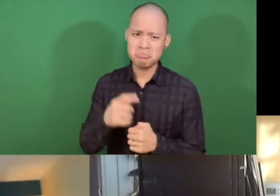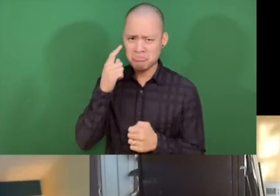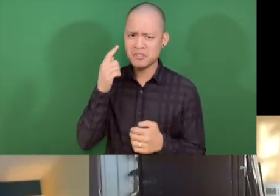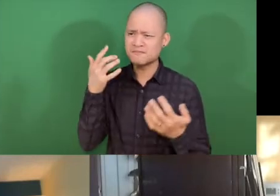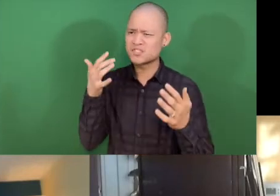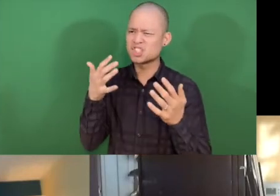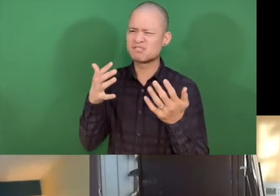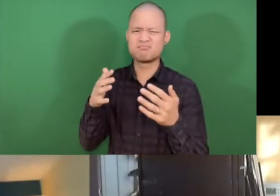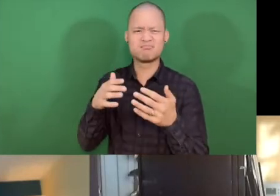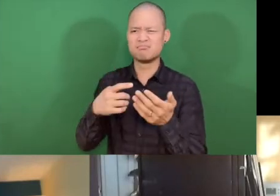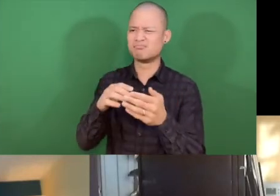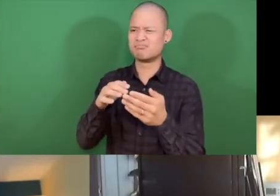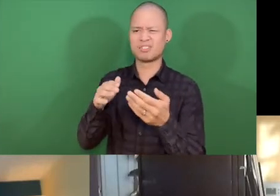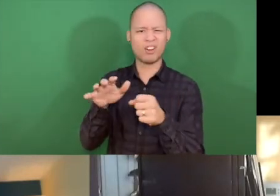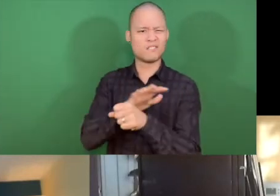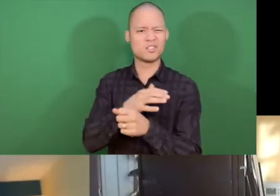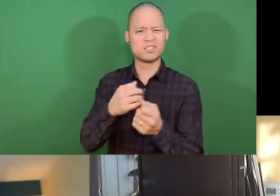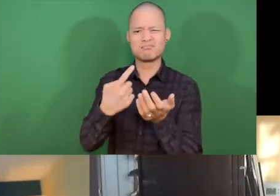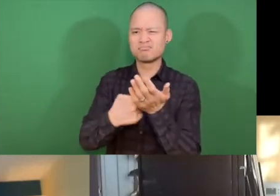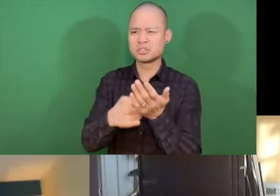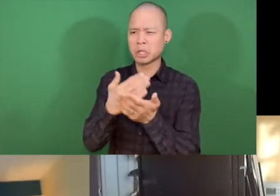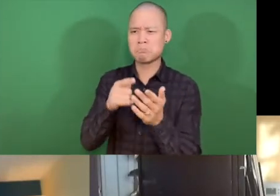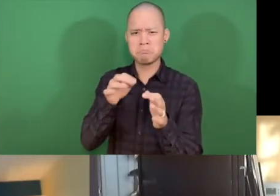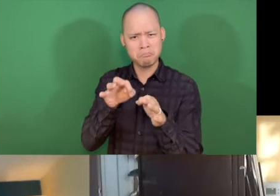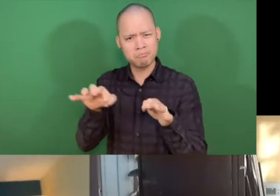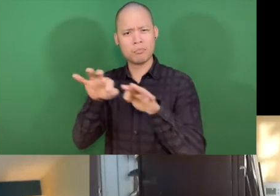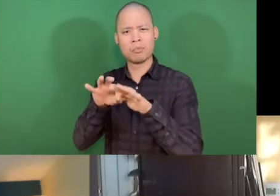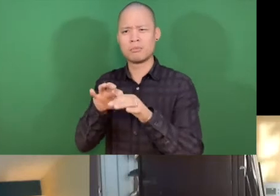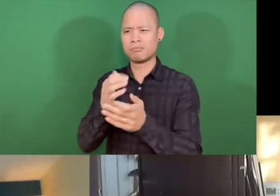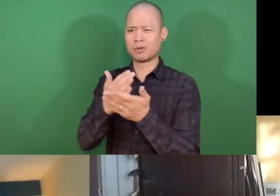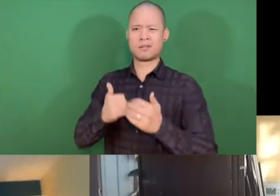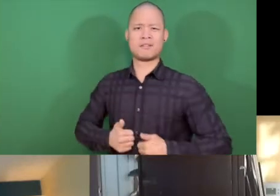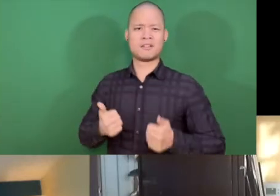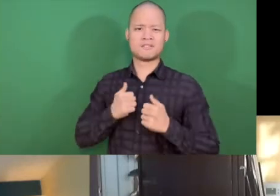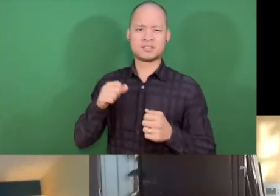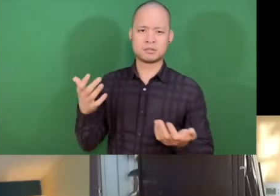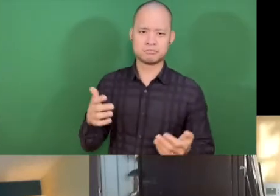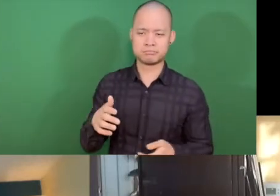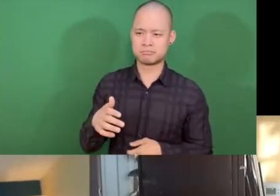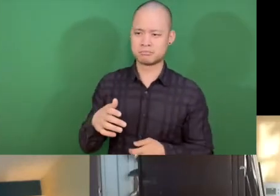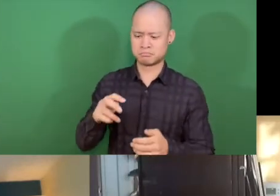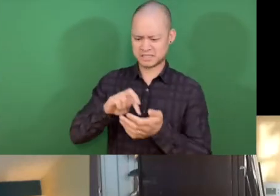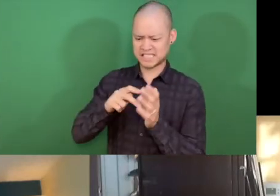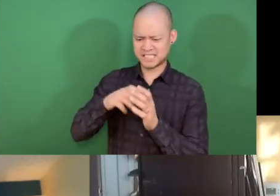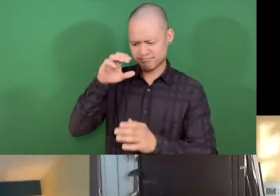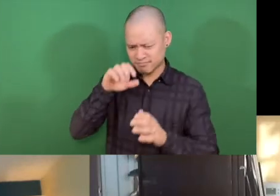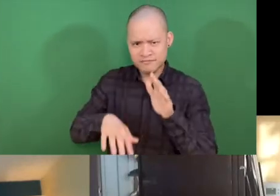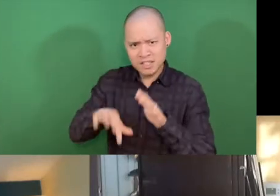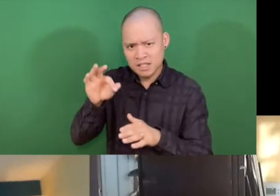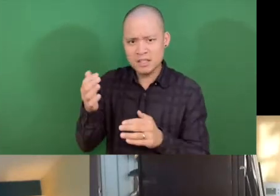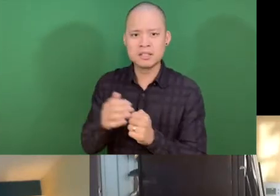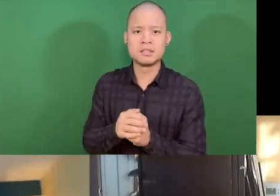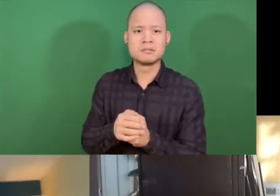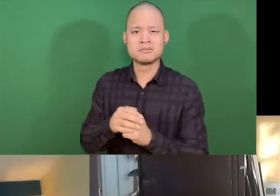I think we've covered some of the really important things in life, like finding meaning